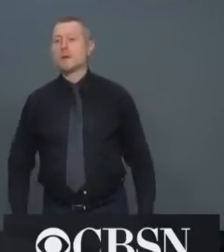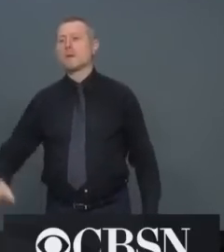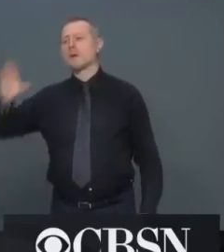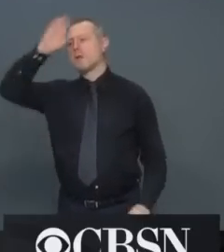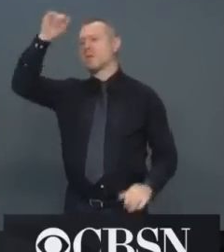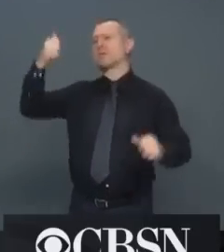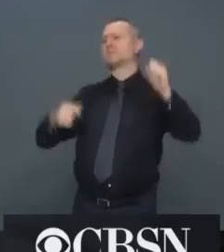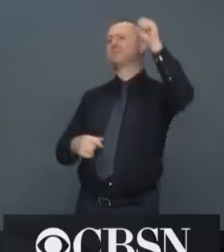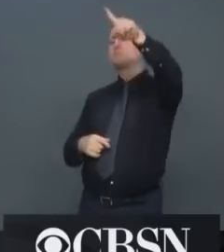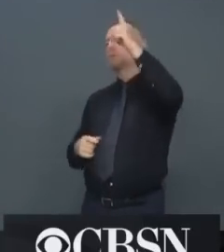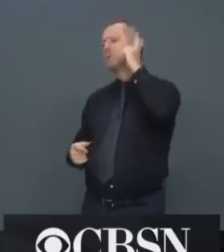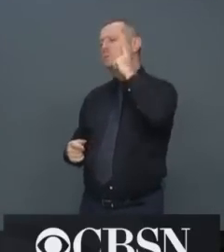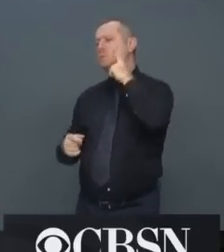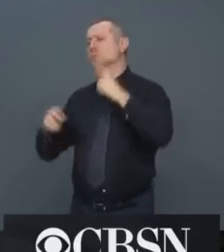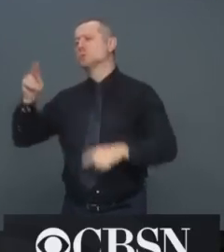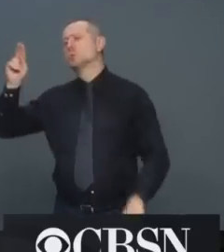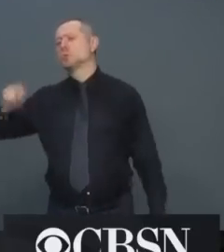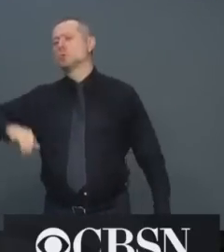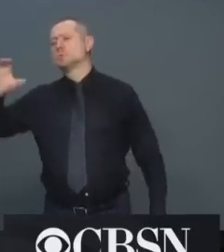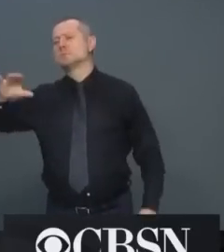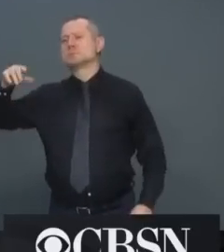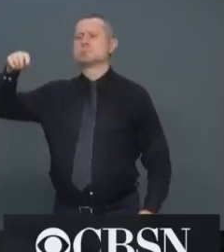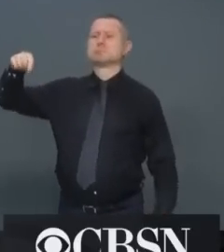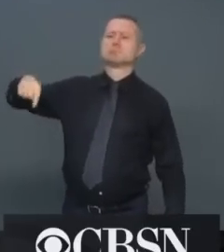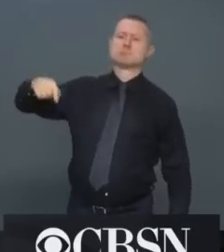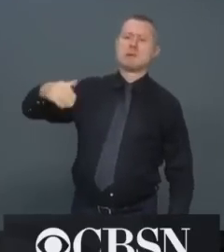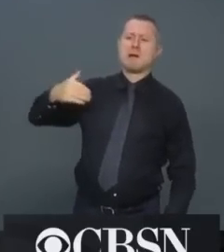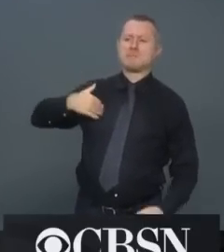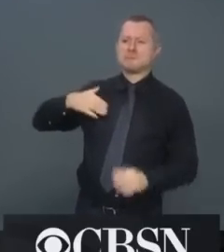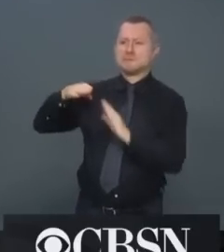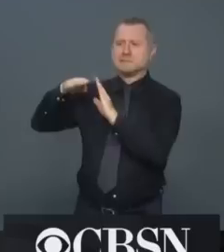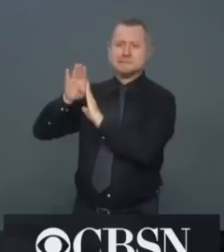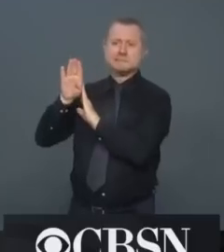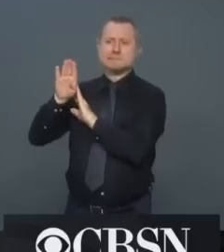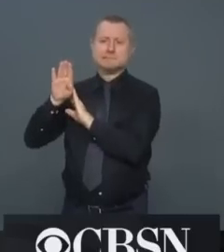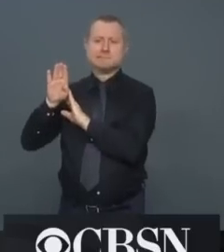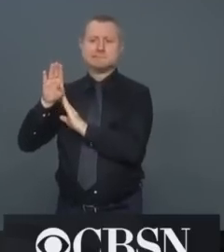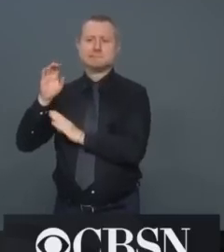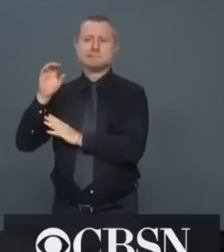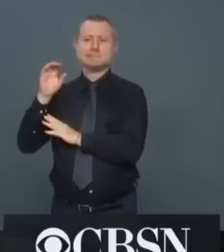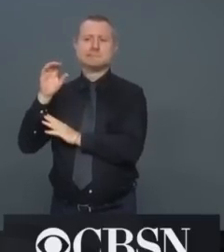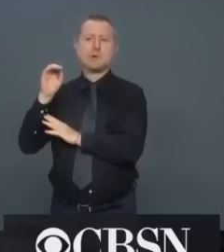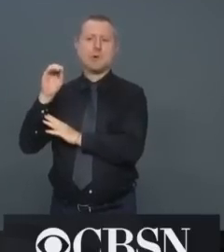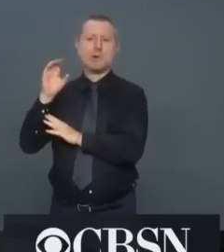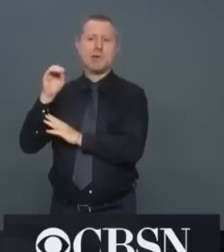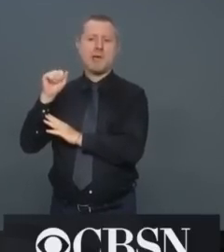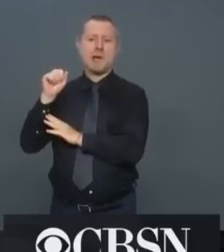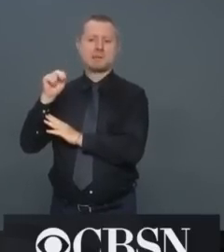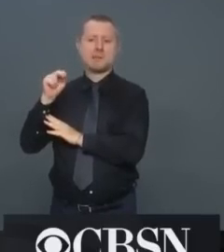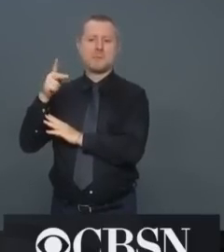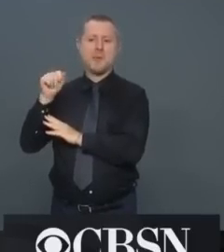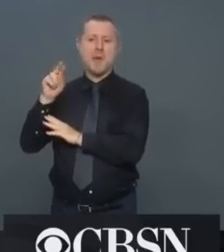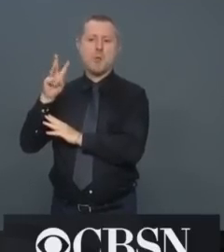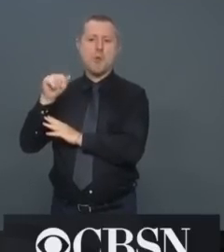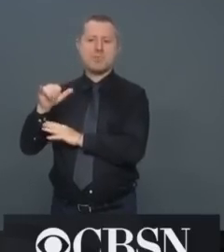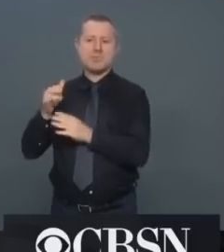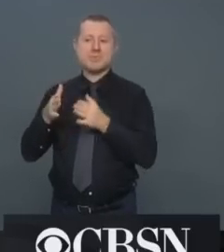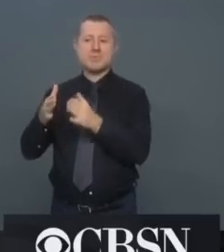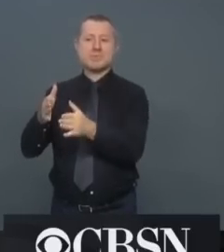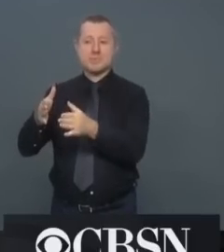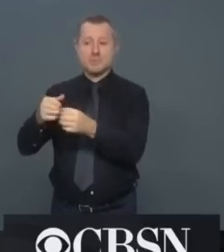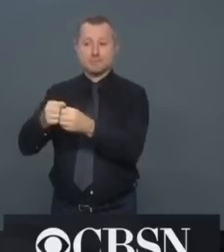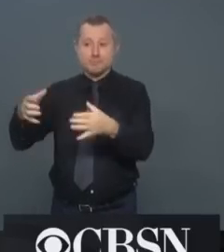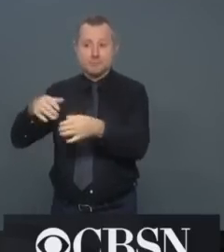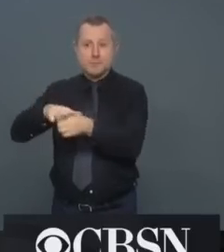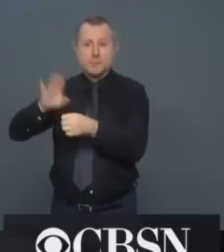currently has one. They're calling it the Ocean Parkway cluster. It includes Borough Park and Flatbush, several Brooklyn neighborhoods. To what degree